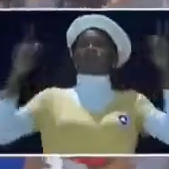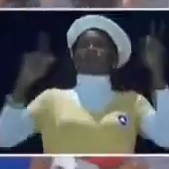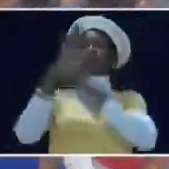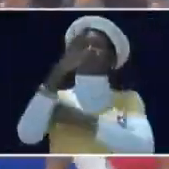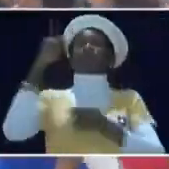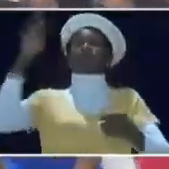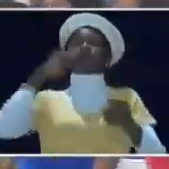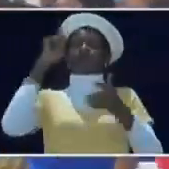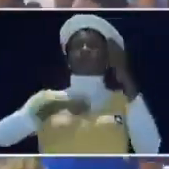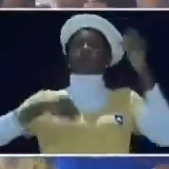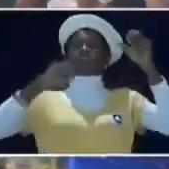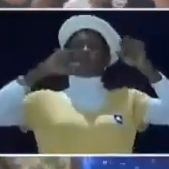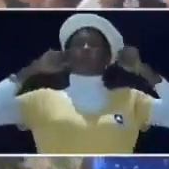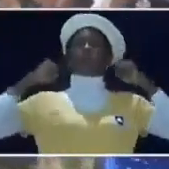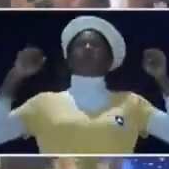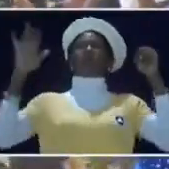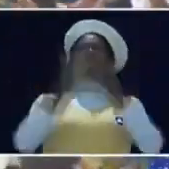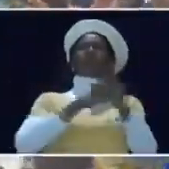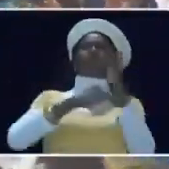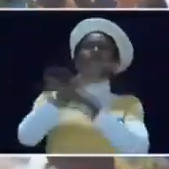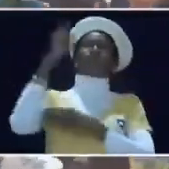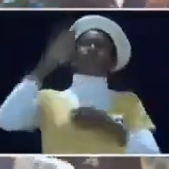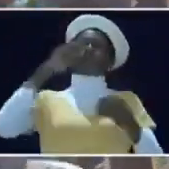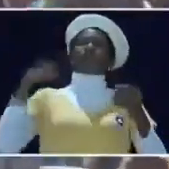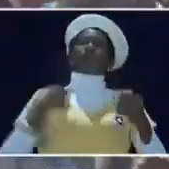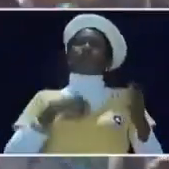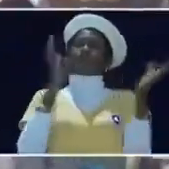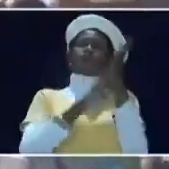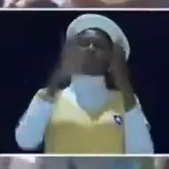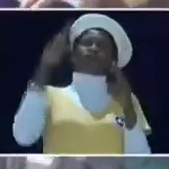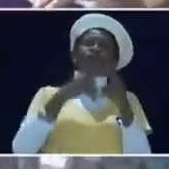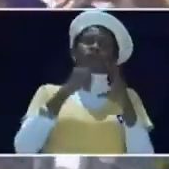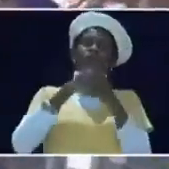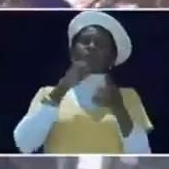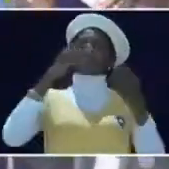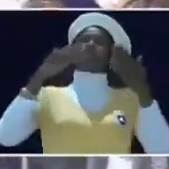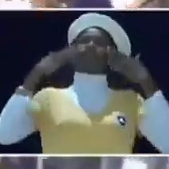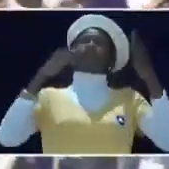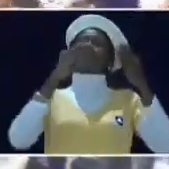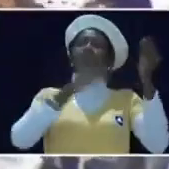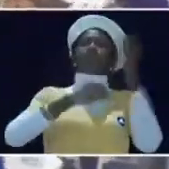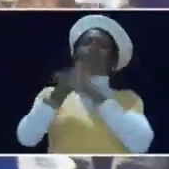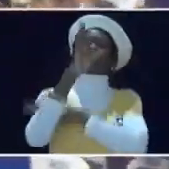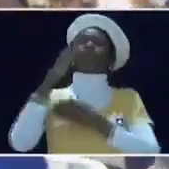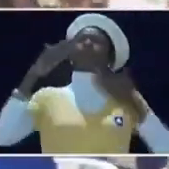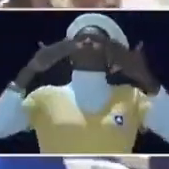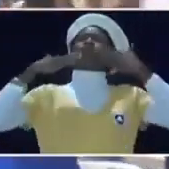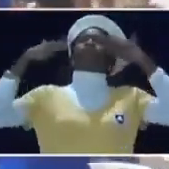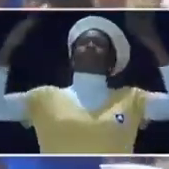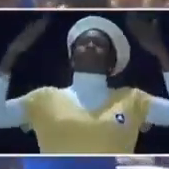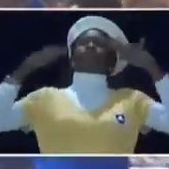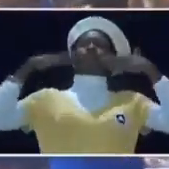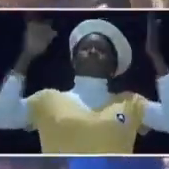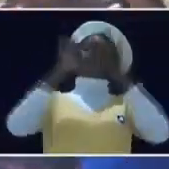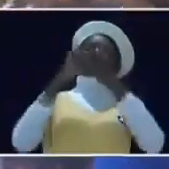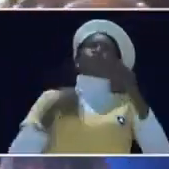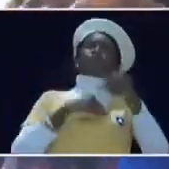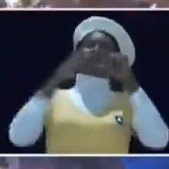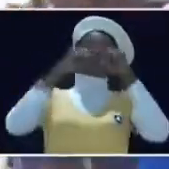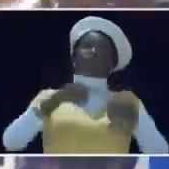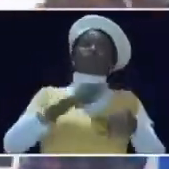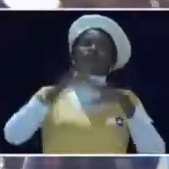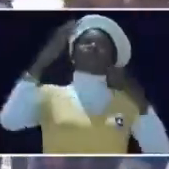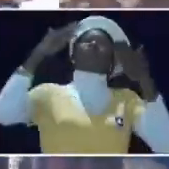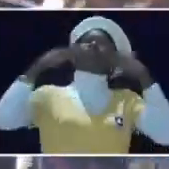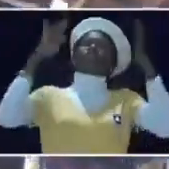powerful God you are. We bless your name indeed. Thank you, O God. Thank you that we can depend on you. Thank you